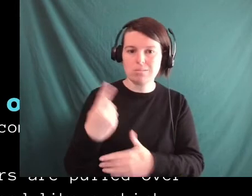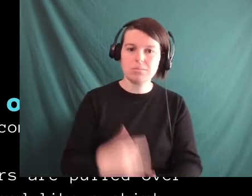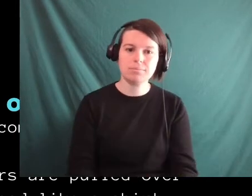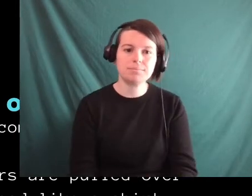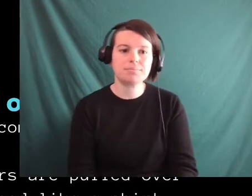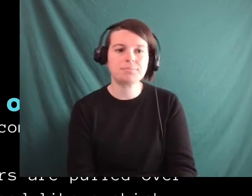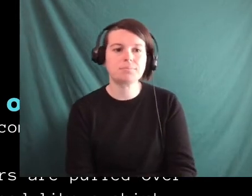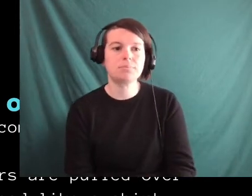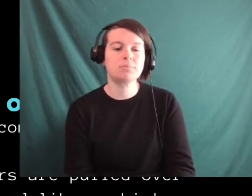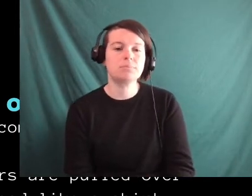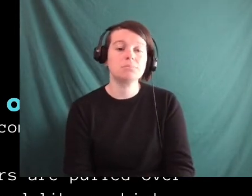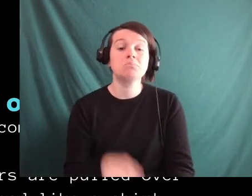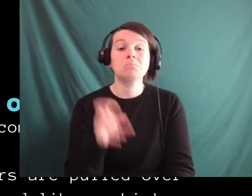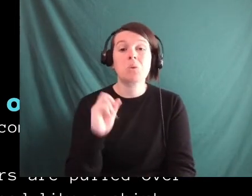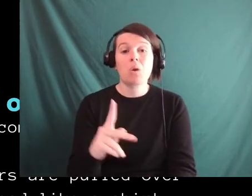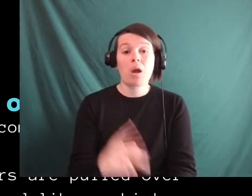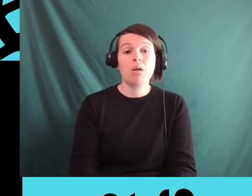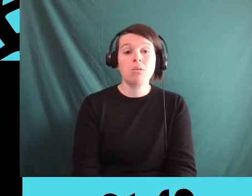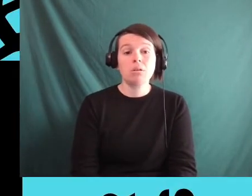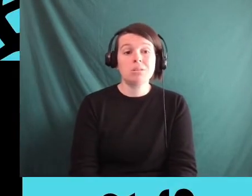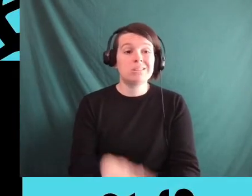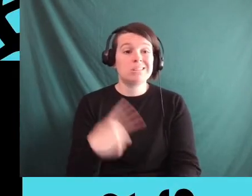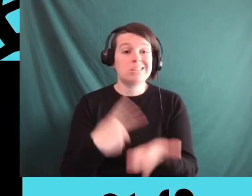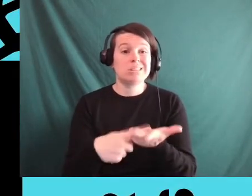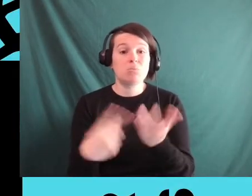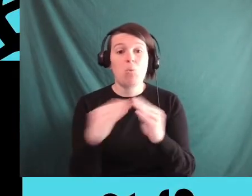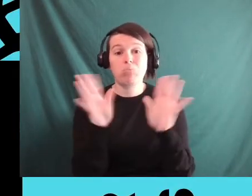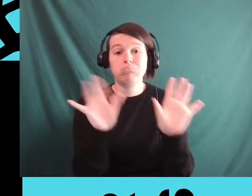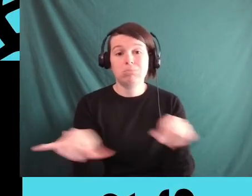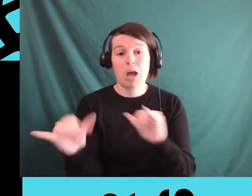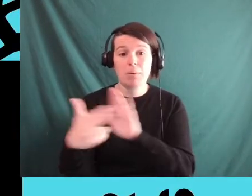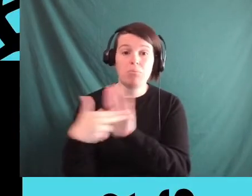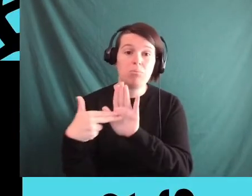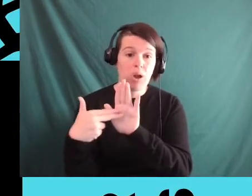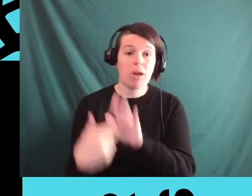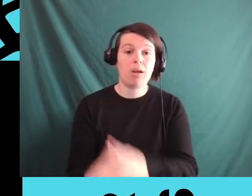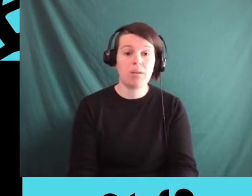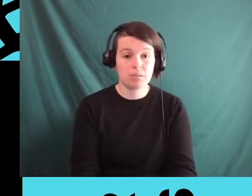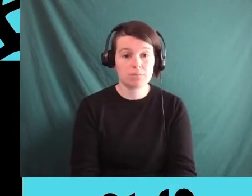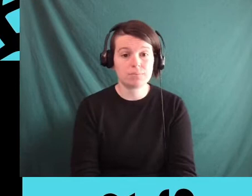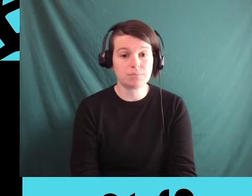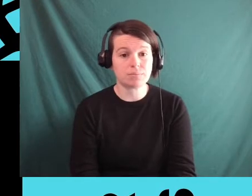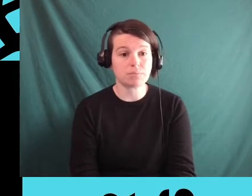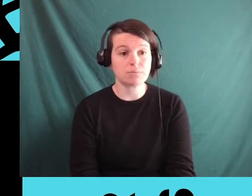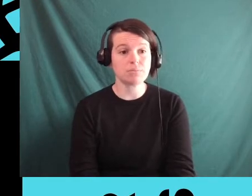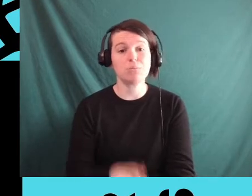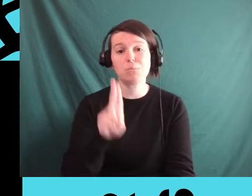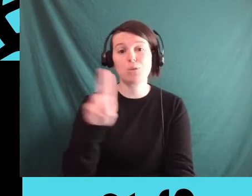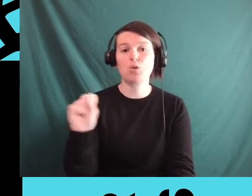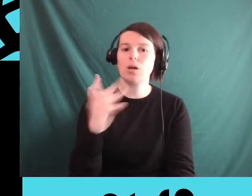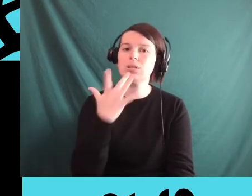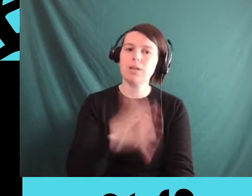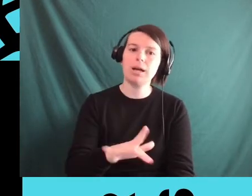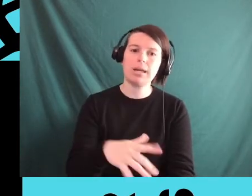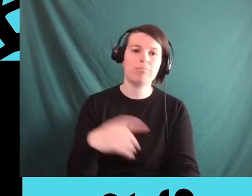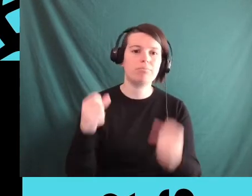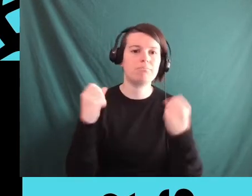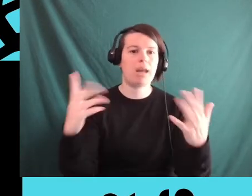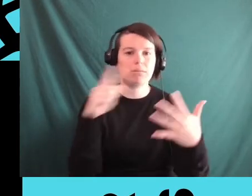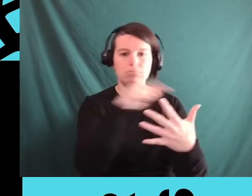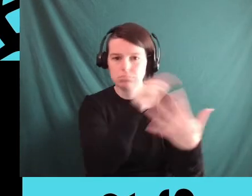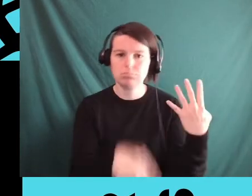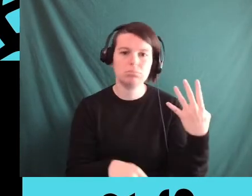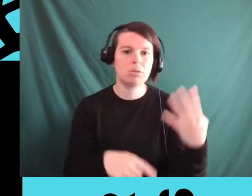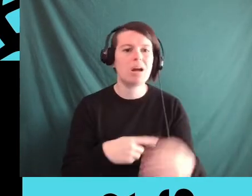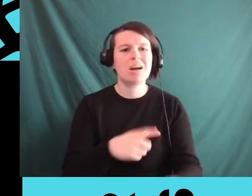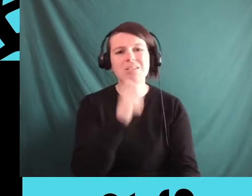Okay, so let's talk about some of the more common brands now. So in the US, we're lucky to have many binder brands. I'm not